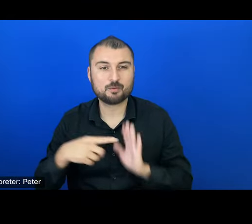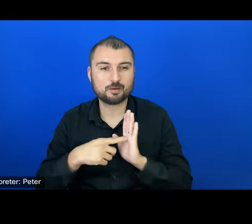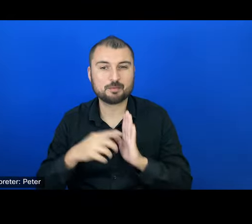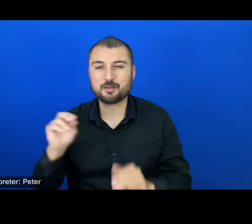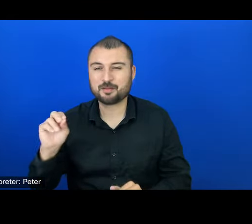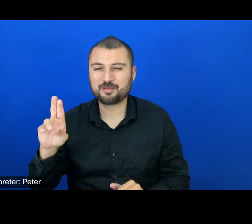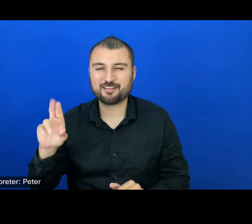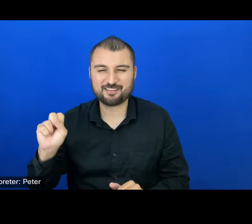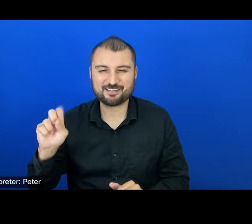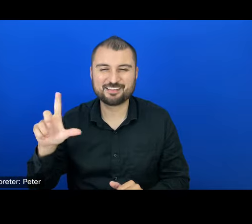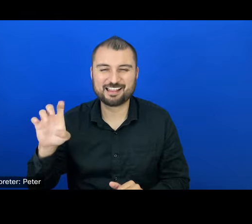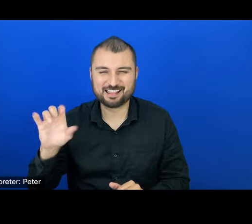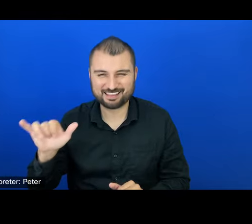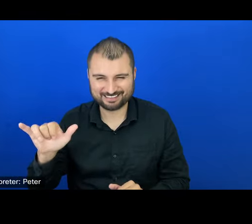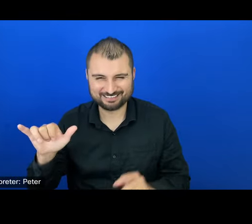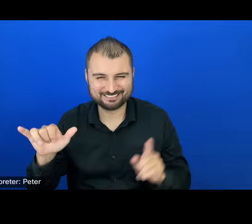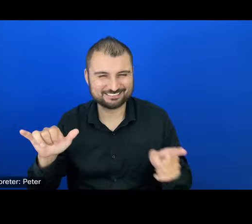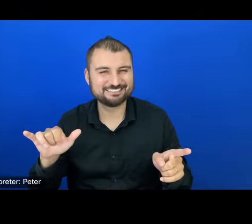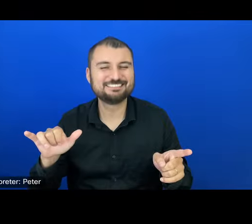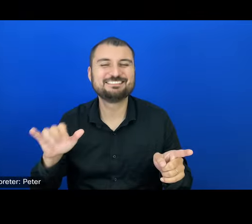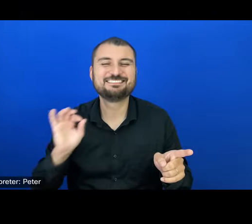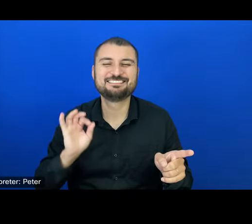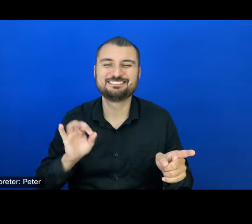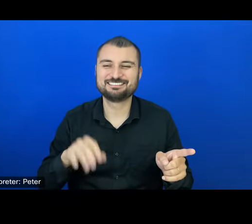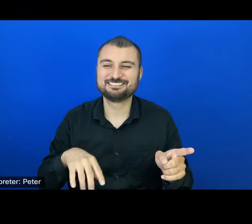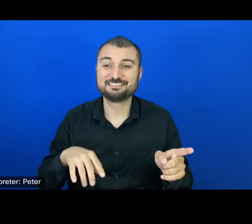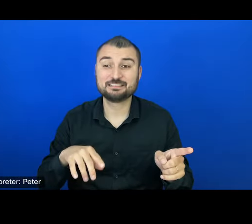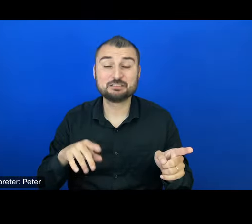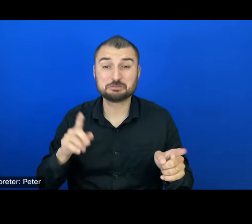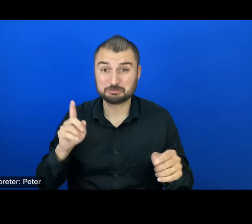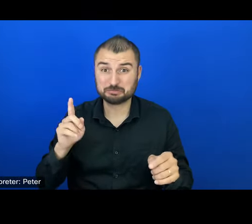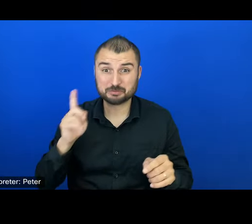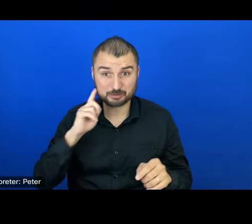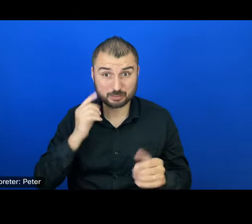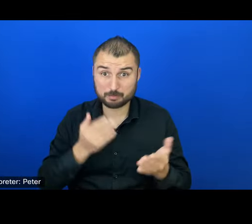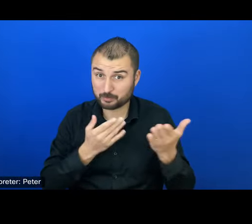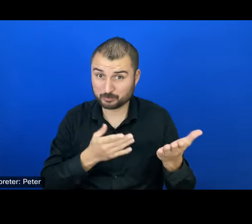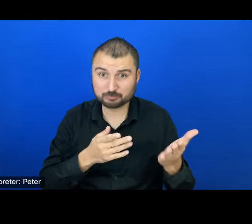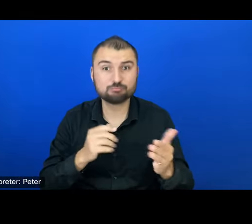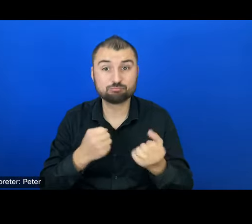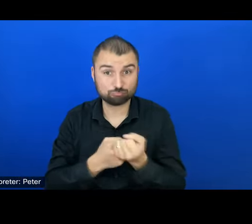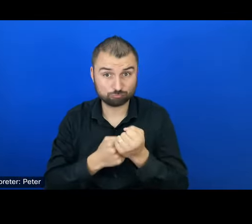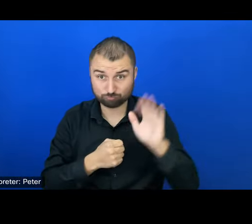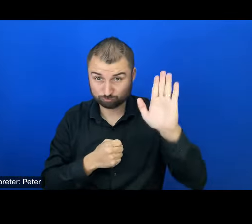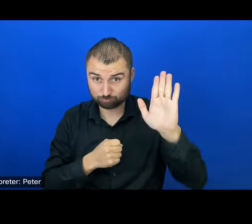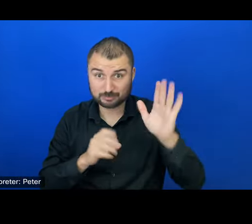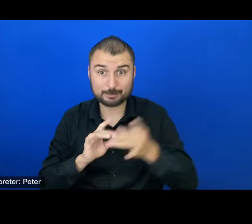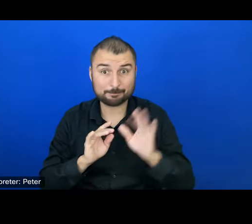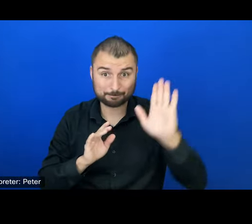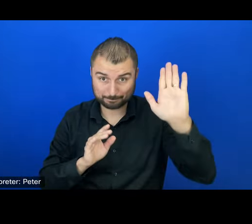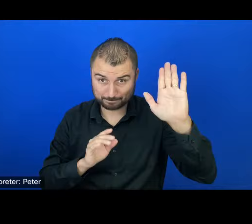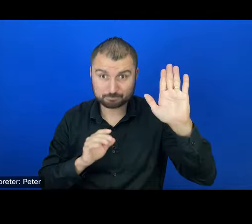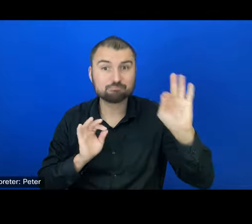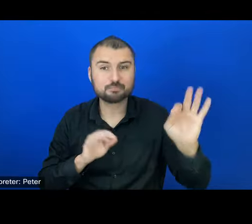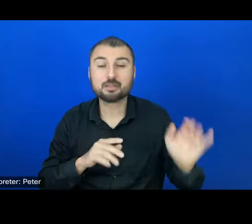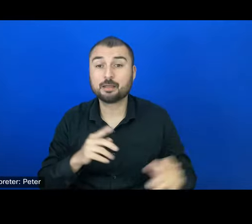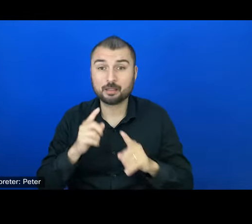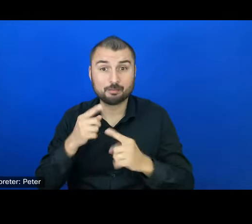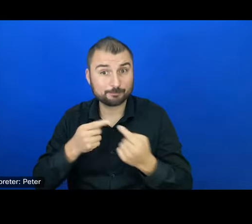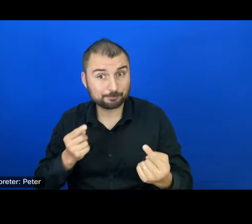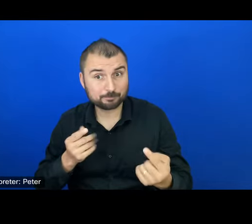Representative Osley. There we go. You've heard the motion. All in favor, please say aye. Aye. Any